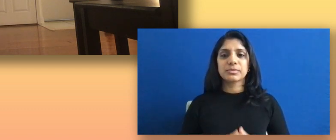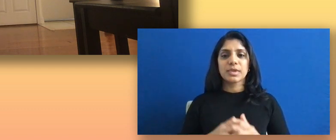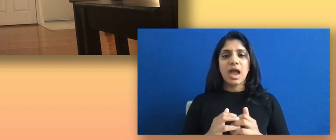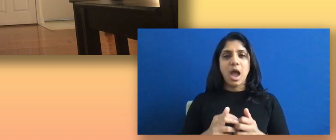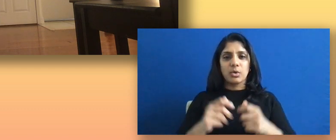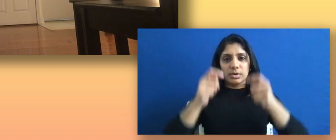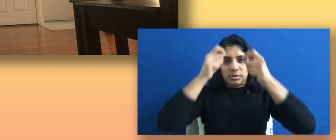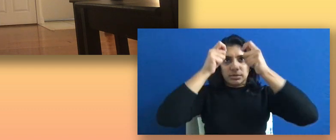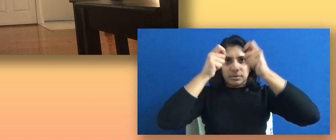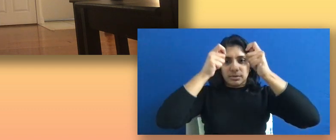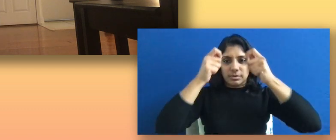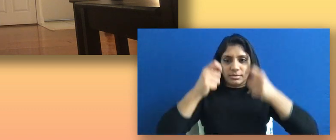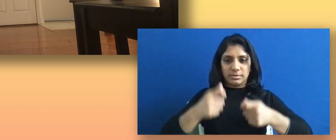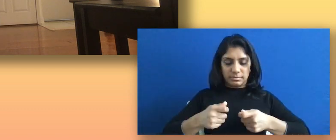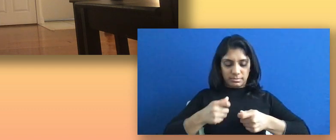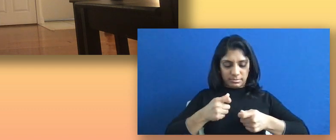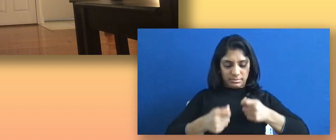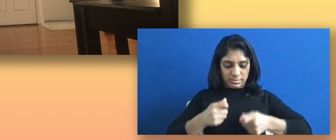Thank you.